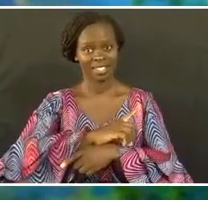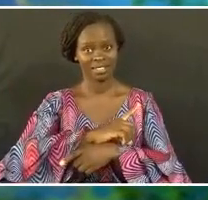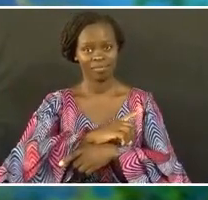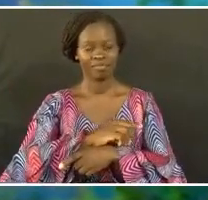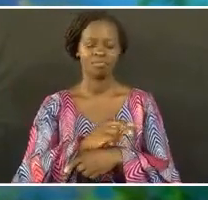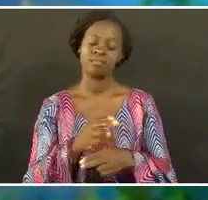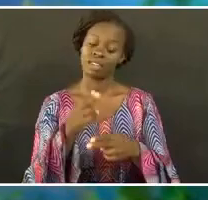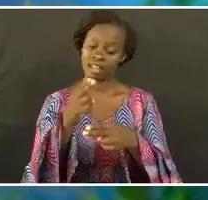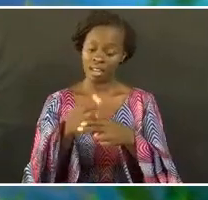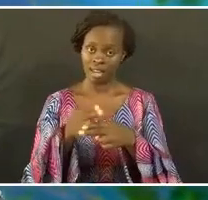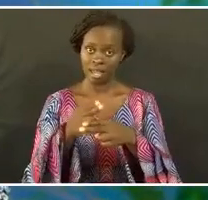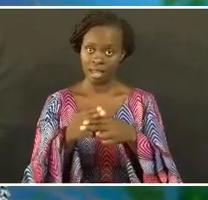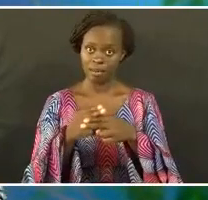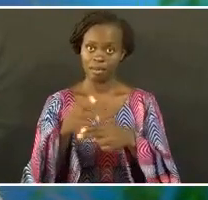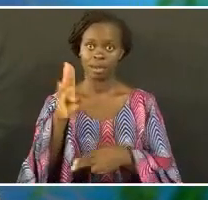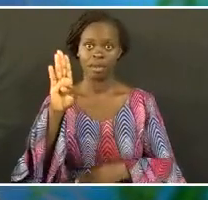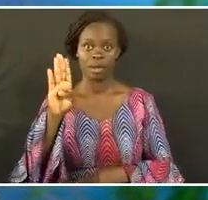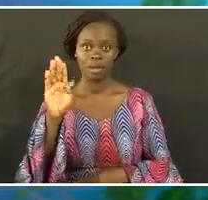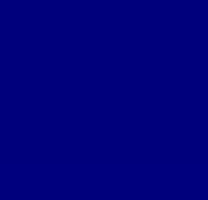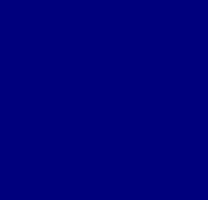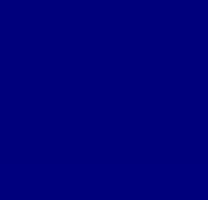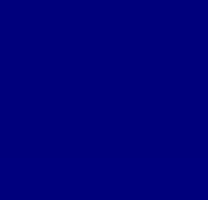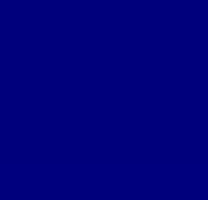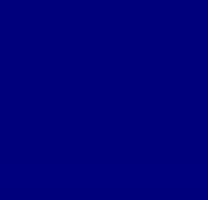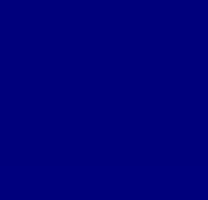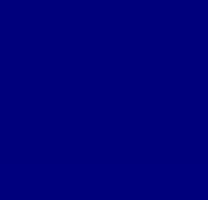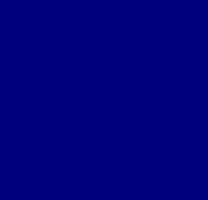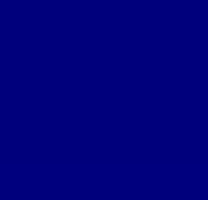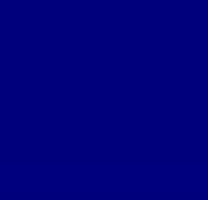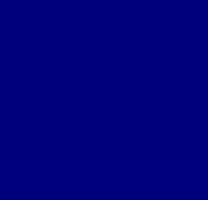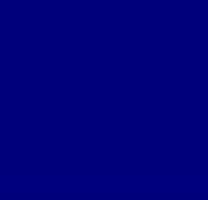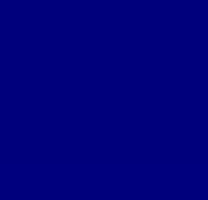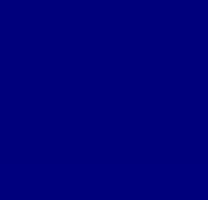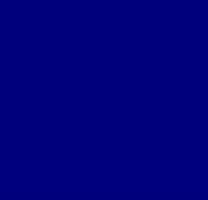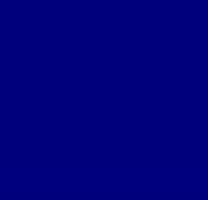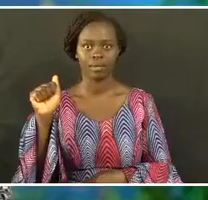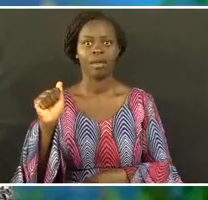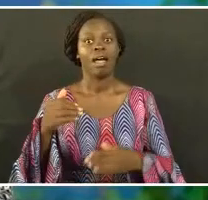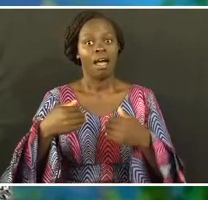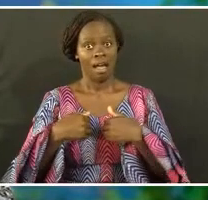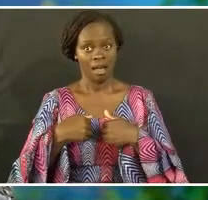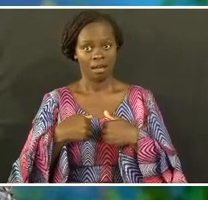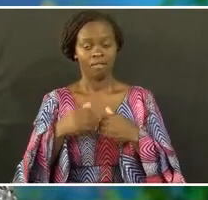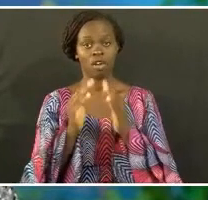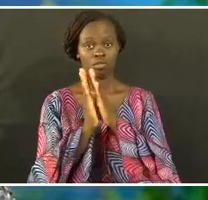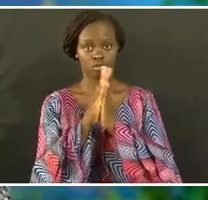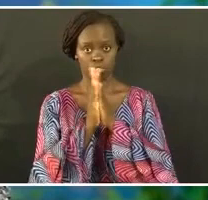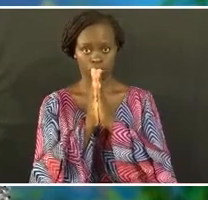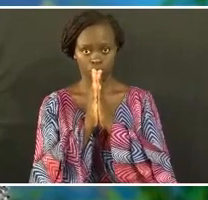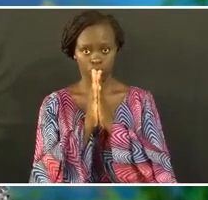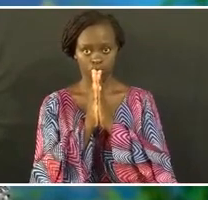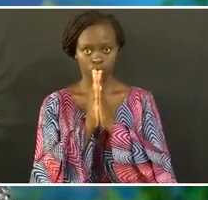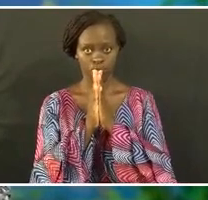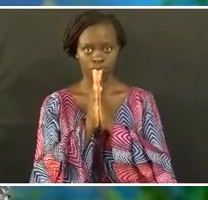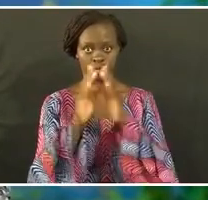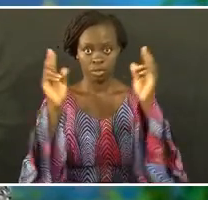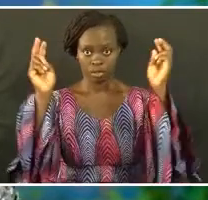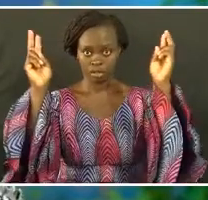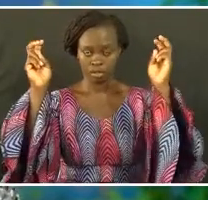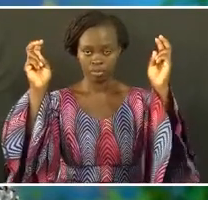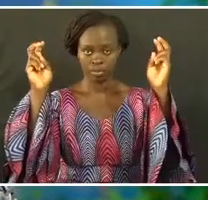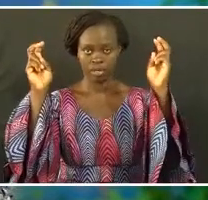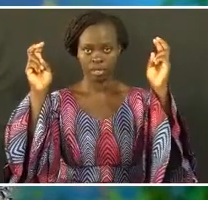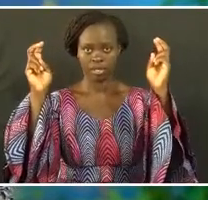My name is Johnson Baraka, and I want to say a story. And the title